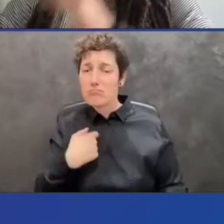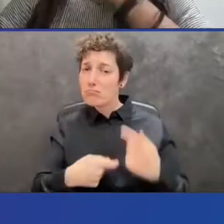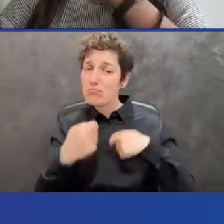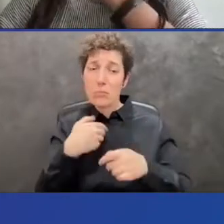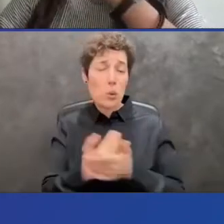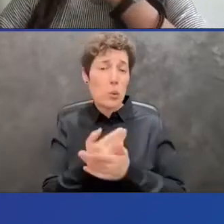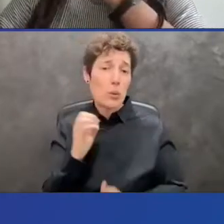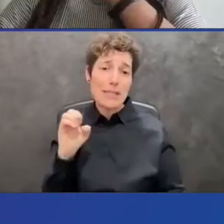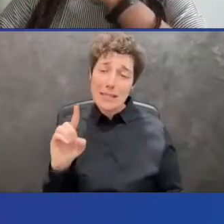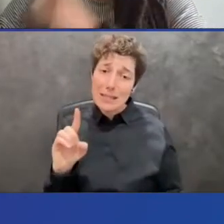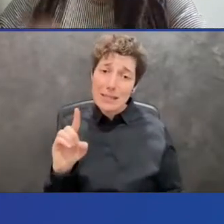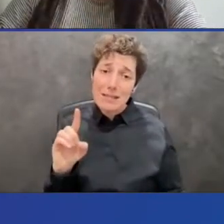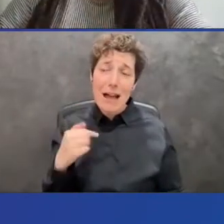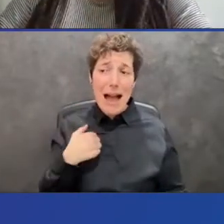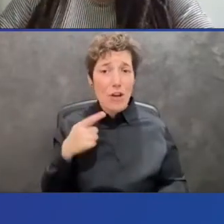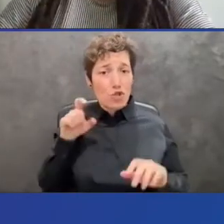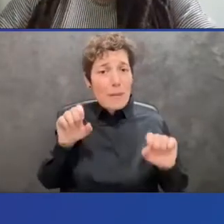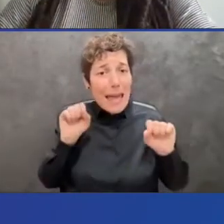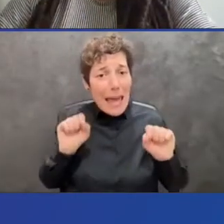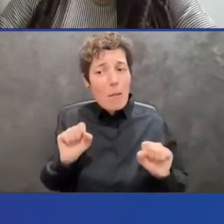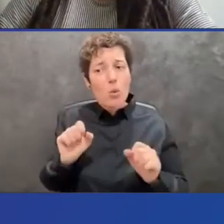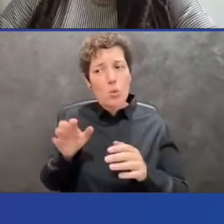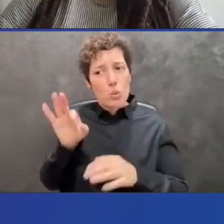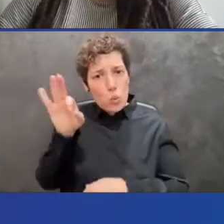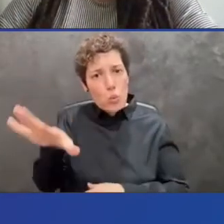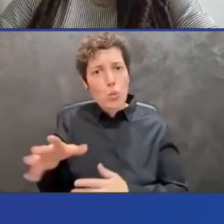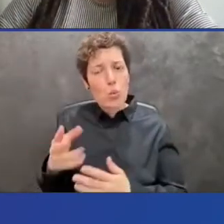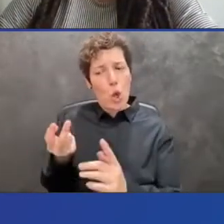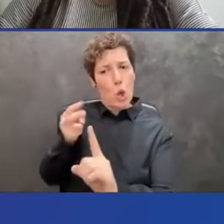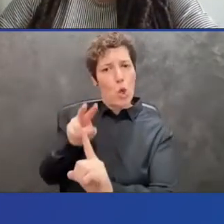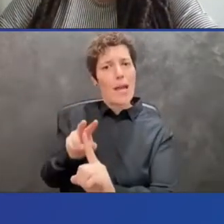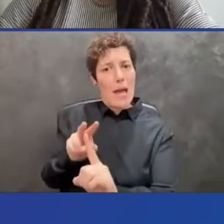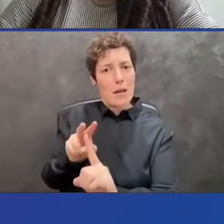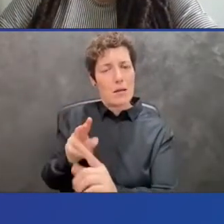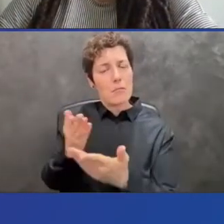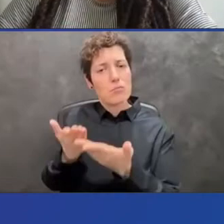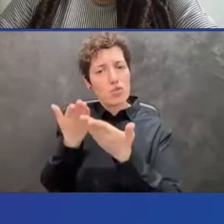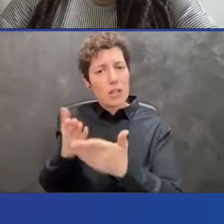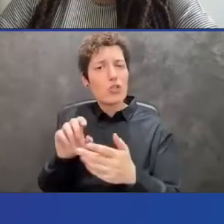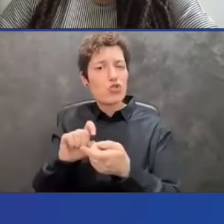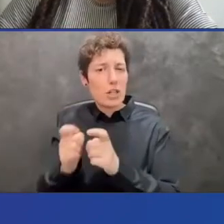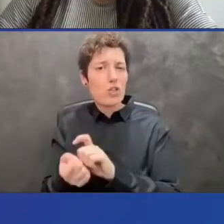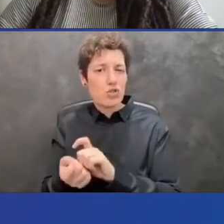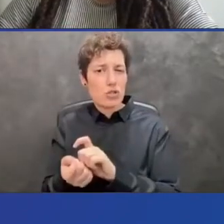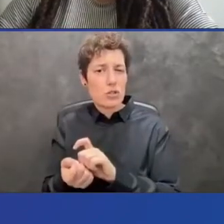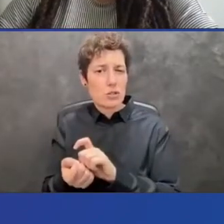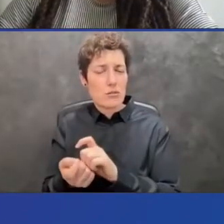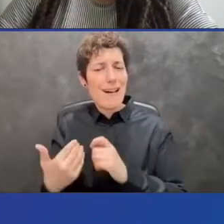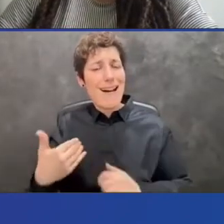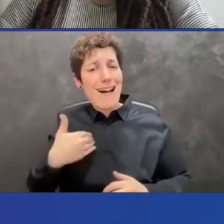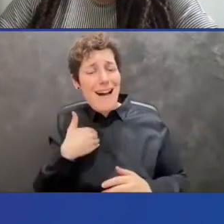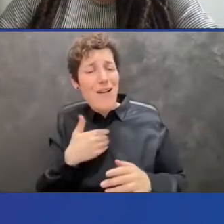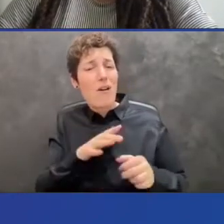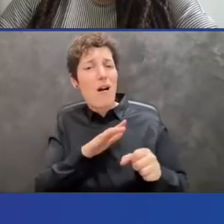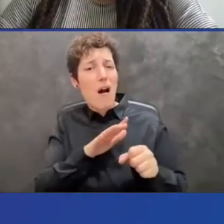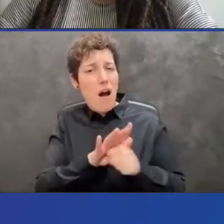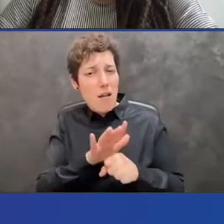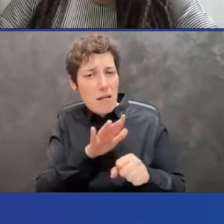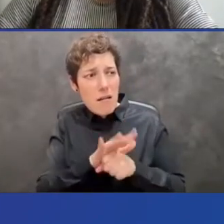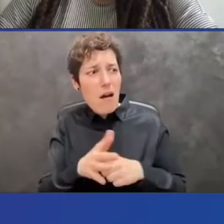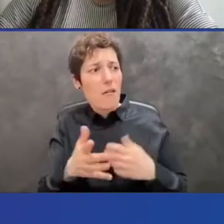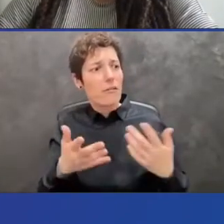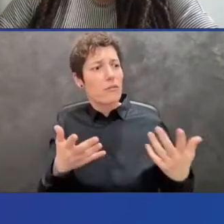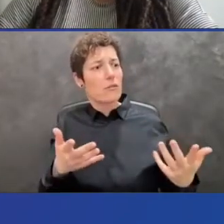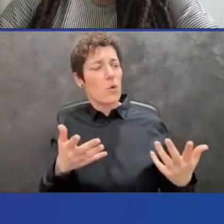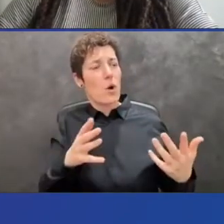be enough what I describe as egoless leadership in the organization to not